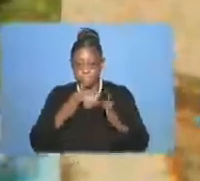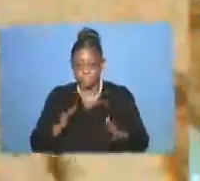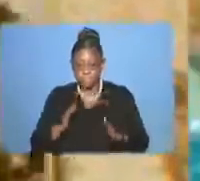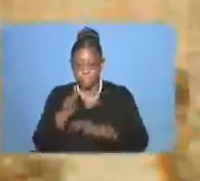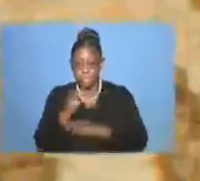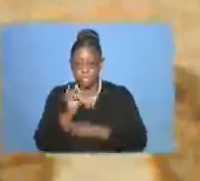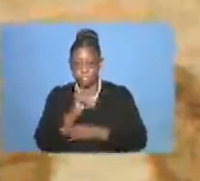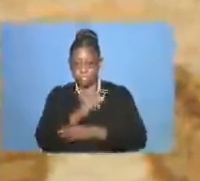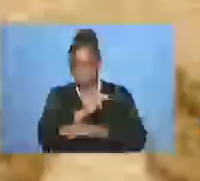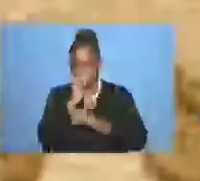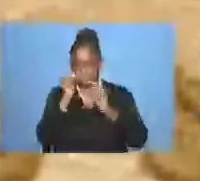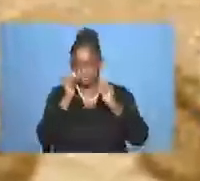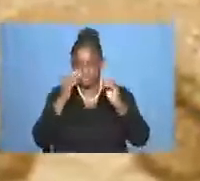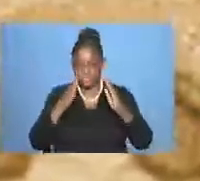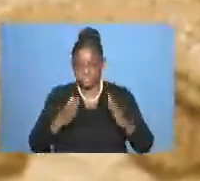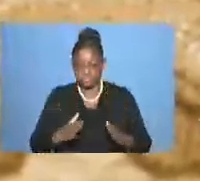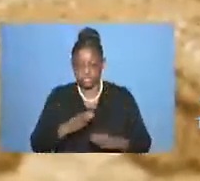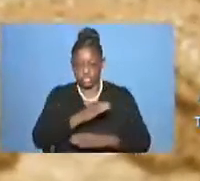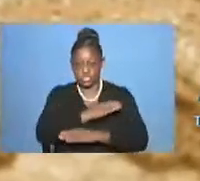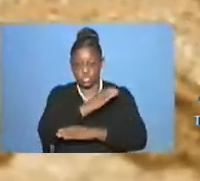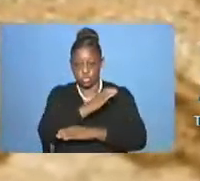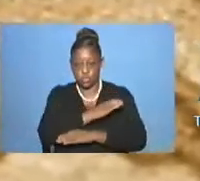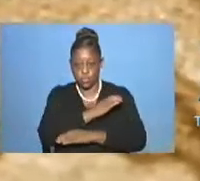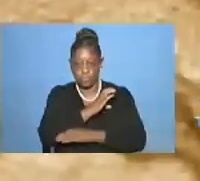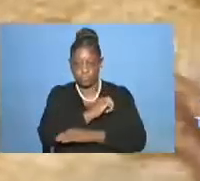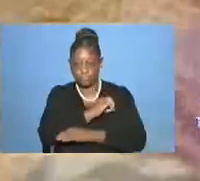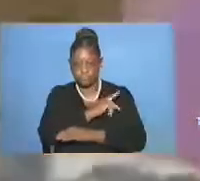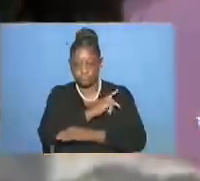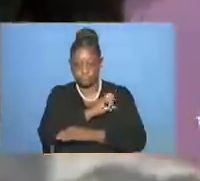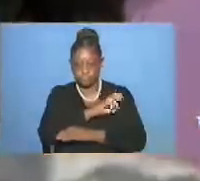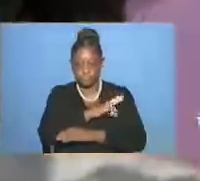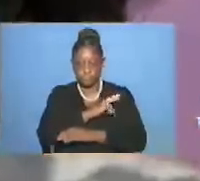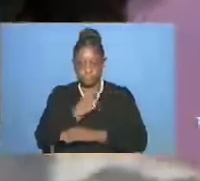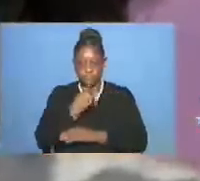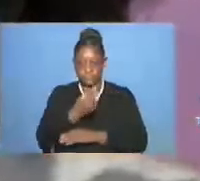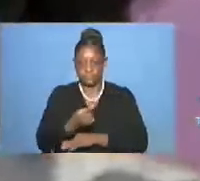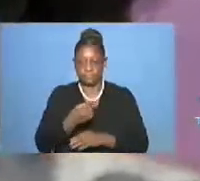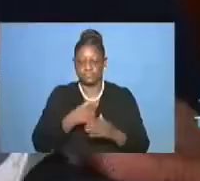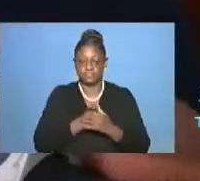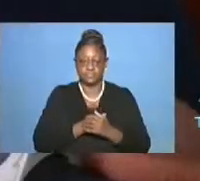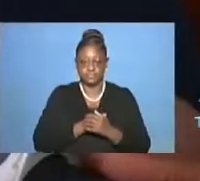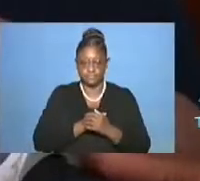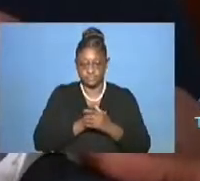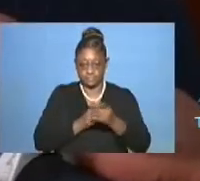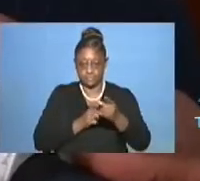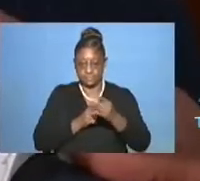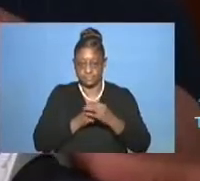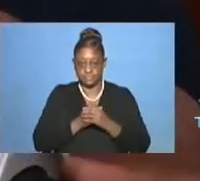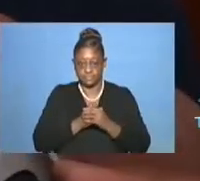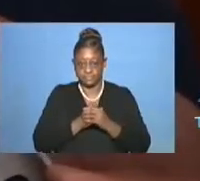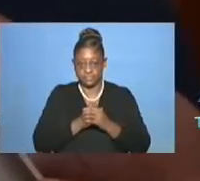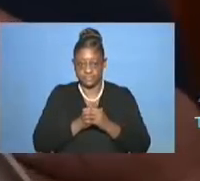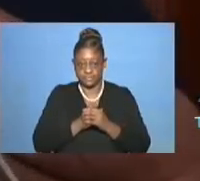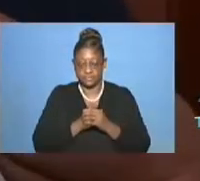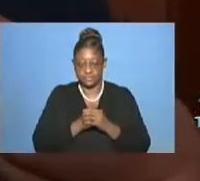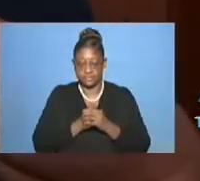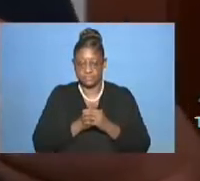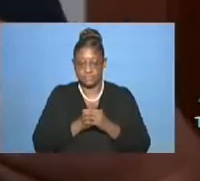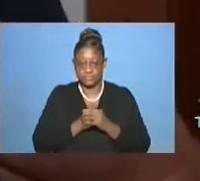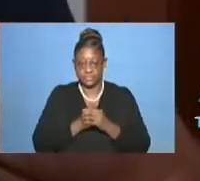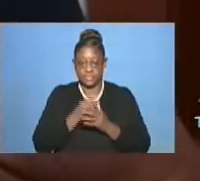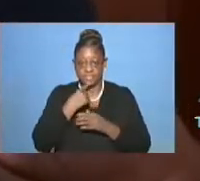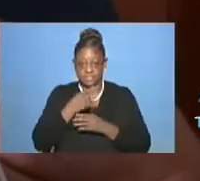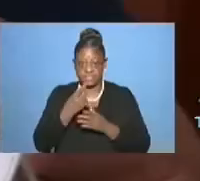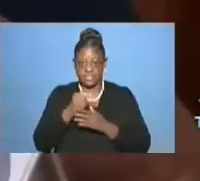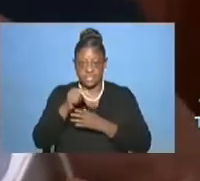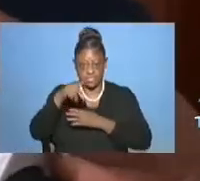Deputy Prime Minister, the Honorable Chester Cooper, said only this. Let me say that the Prime Minister